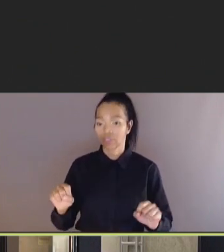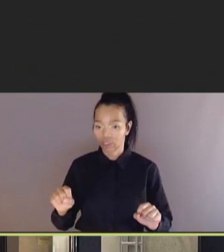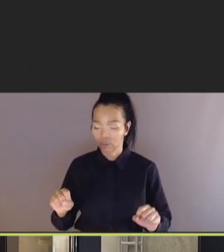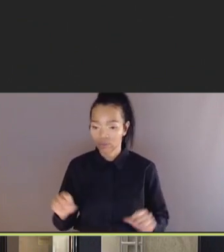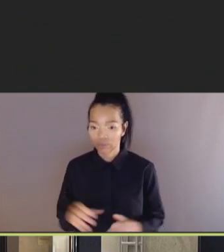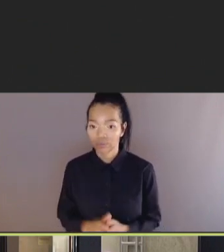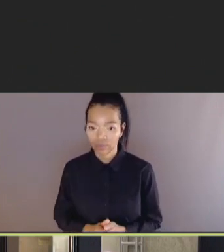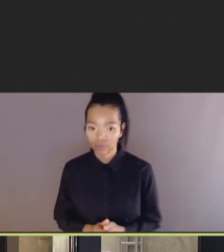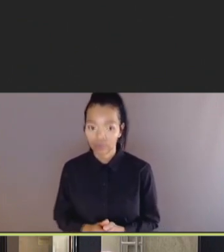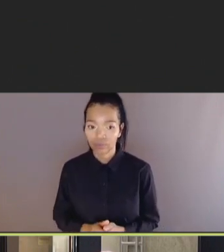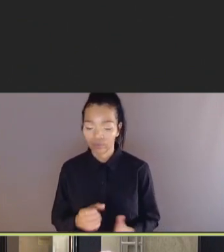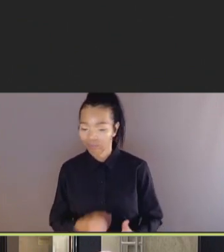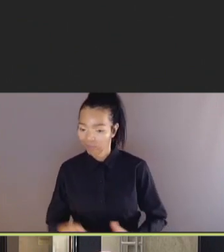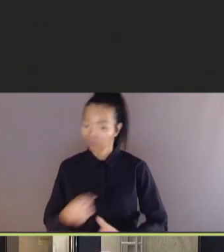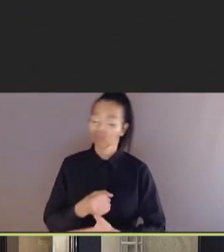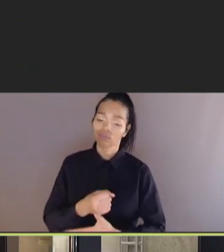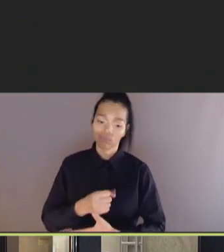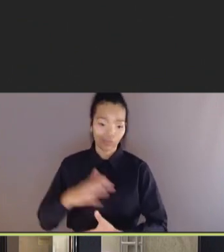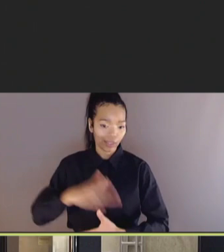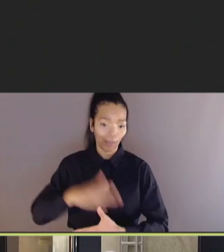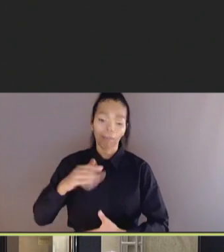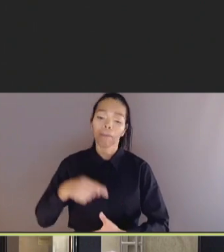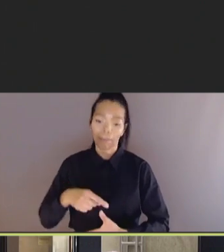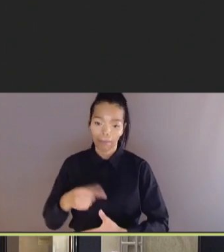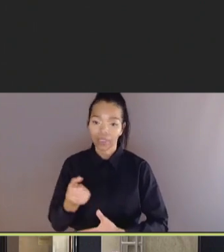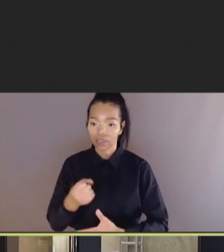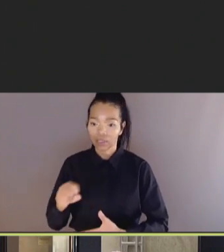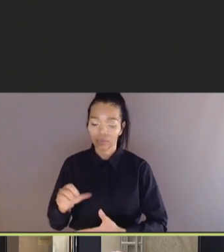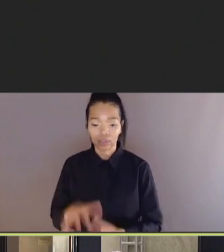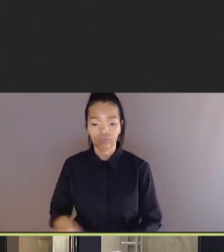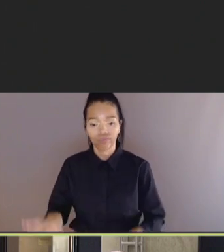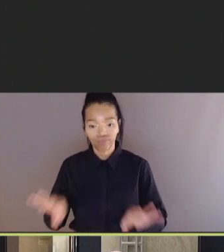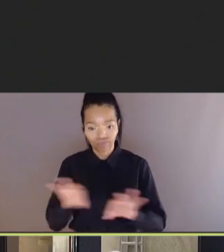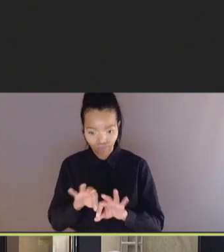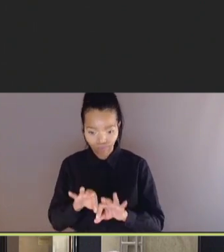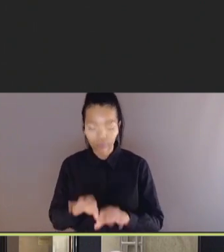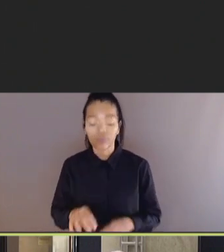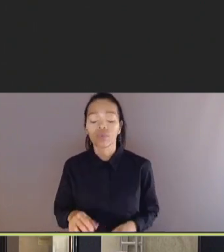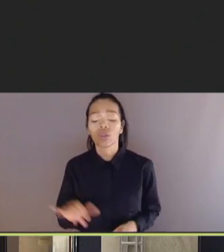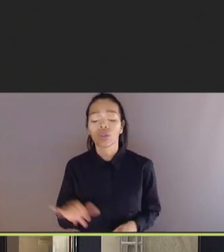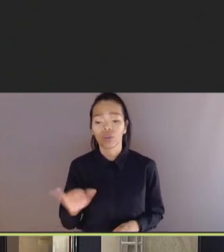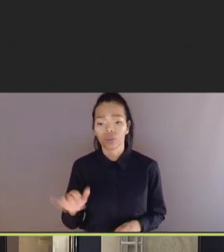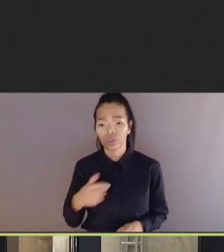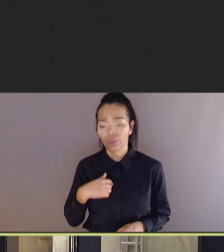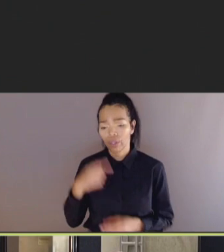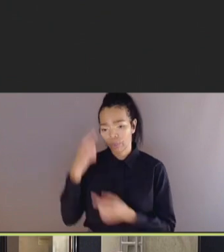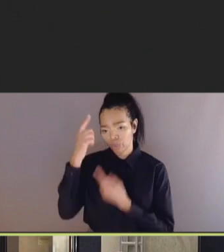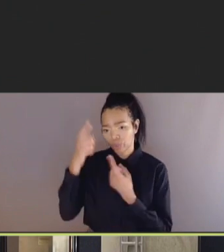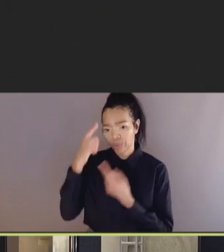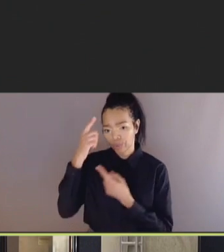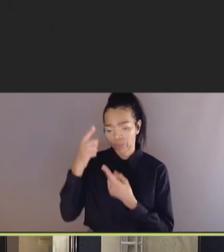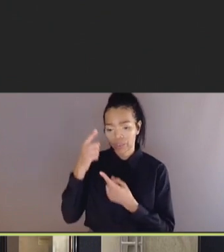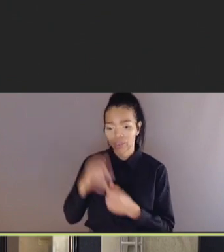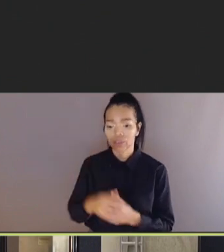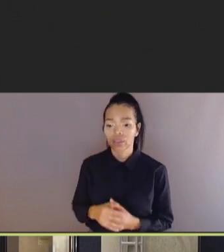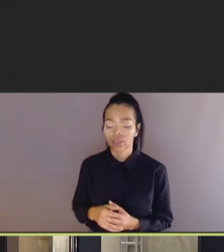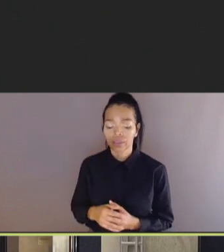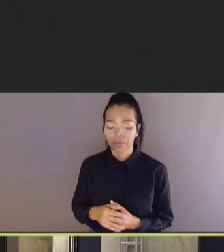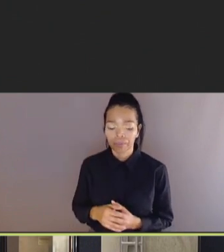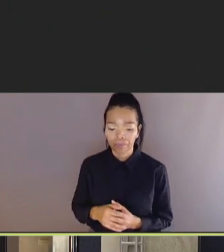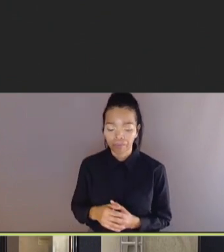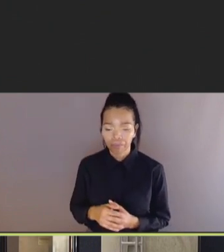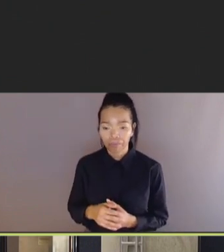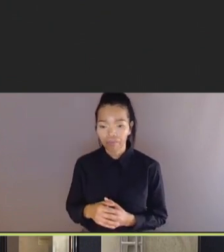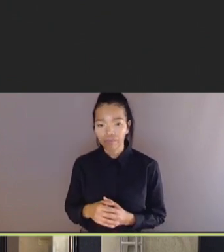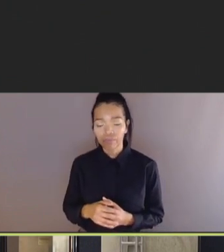Safety being number one, that's obviously critical. But I was wondering about what I